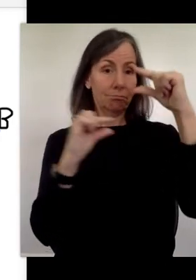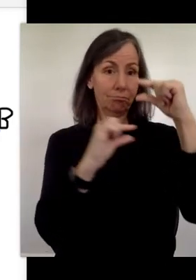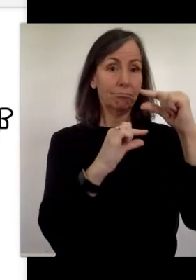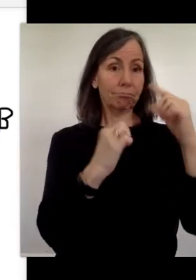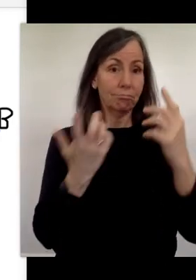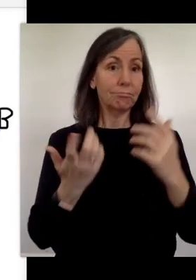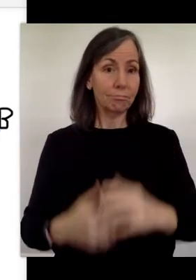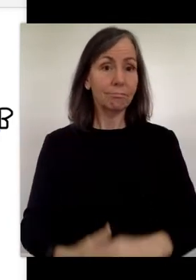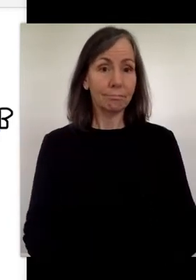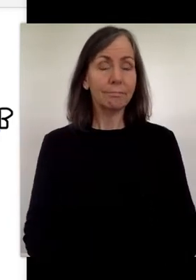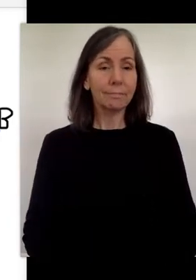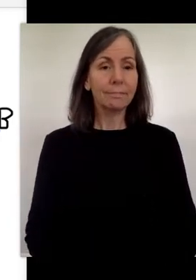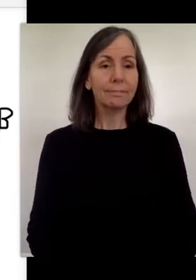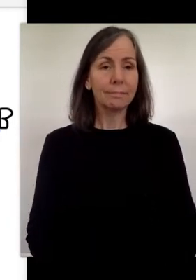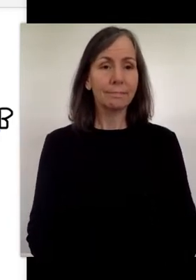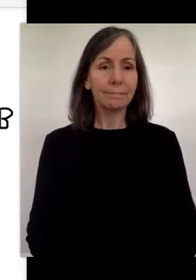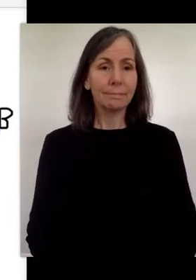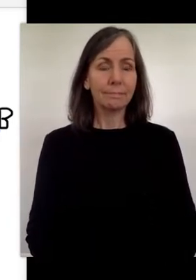lowercase,